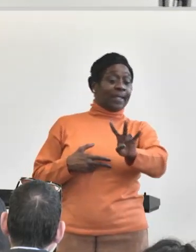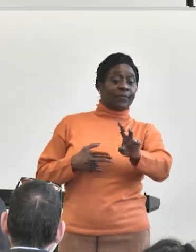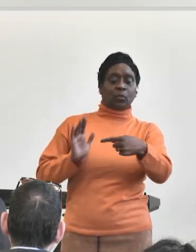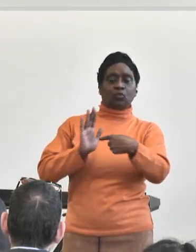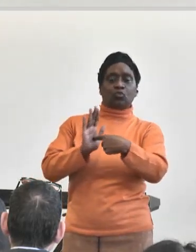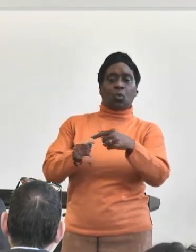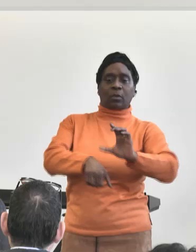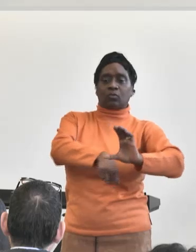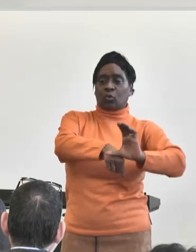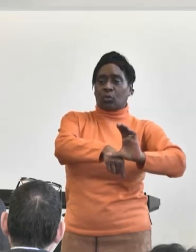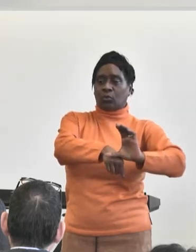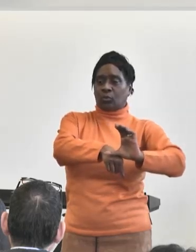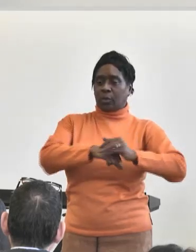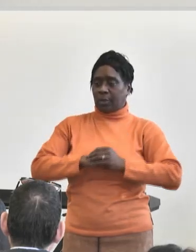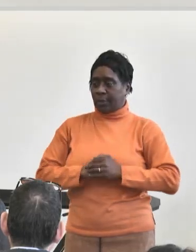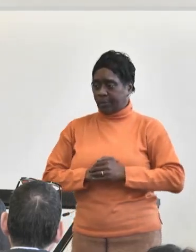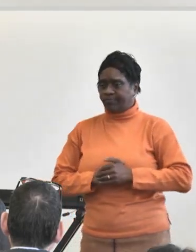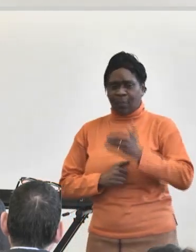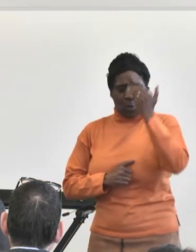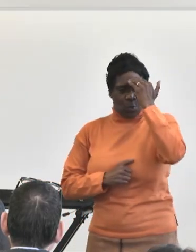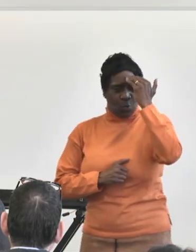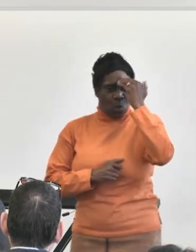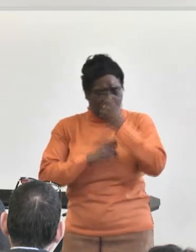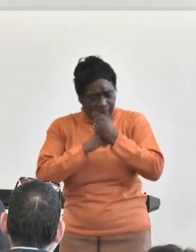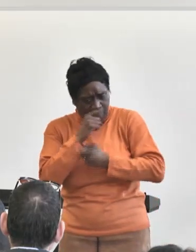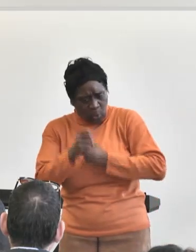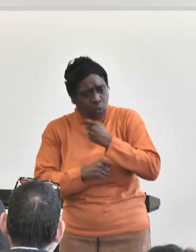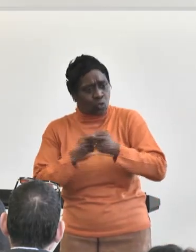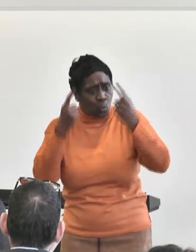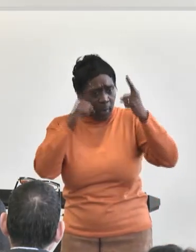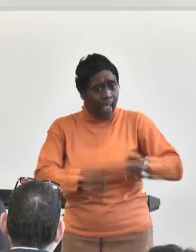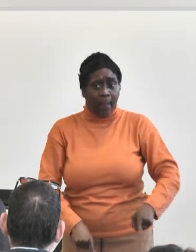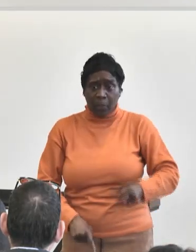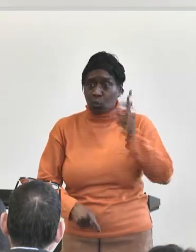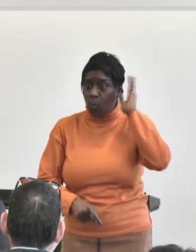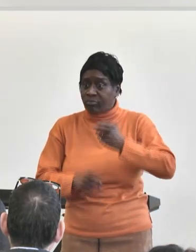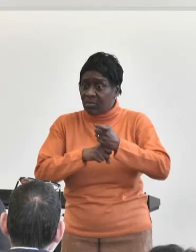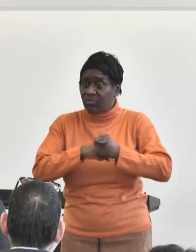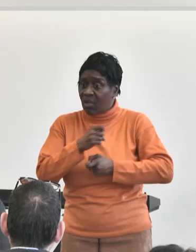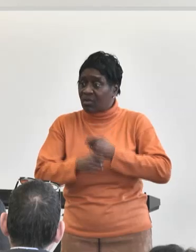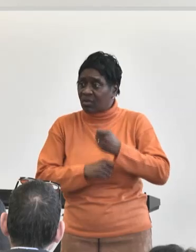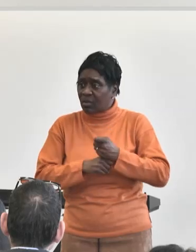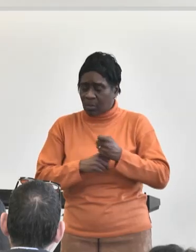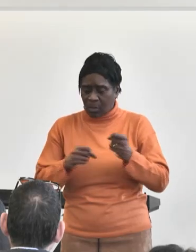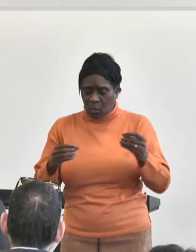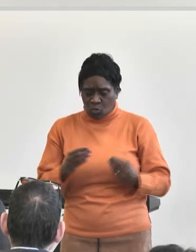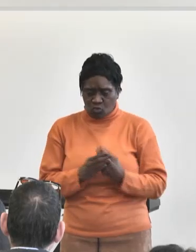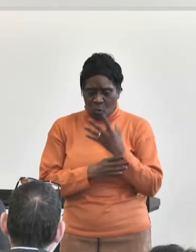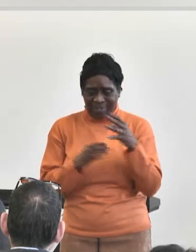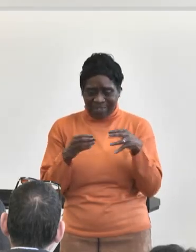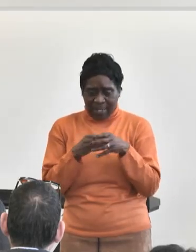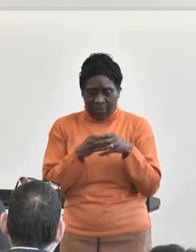this church, muestra ahí la iglesia, knowing the persecution is coming, que la persecución viene, growing together in